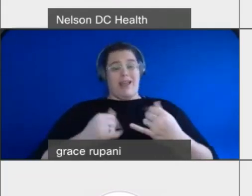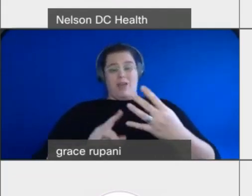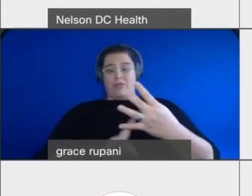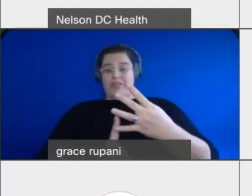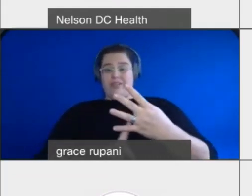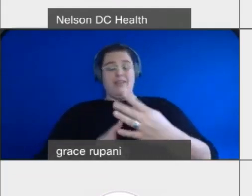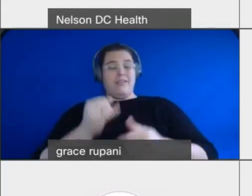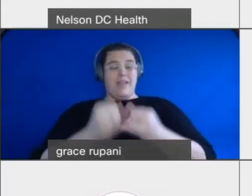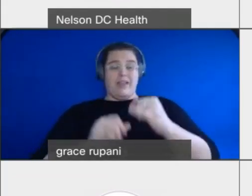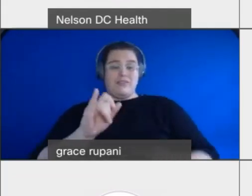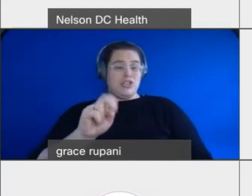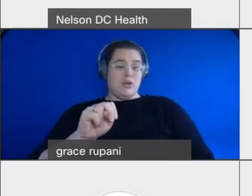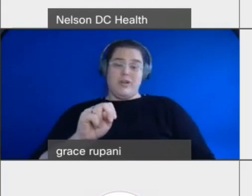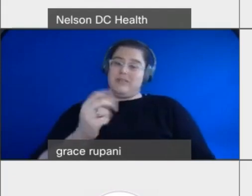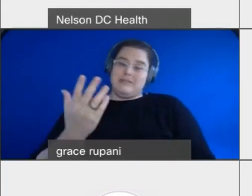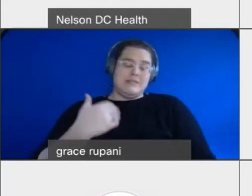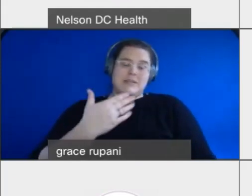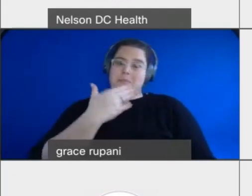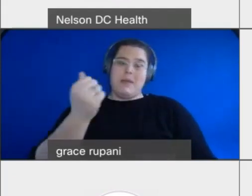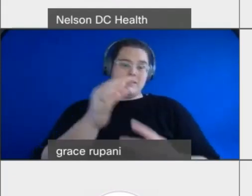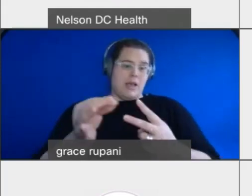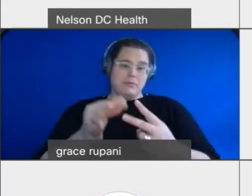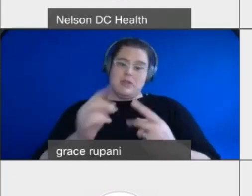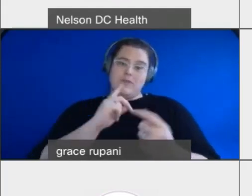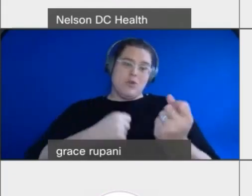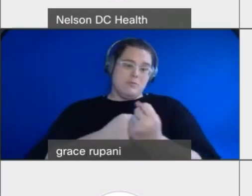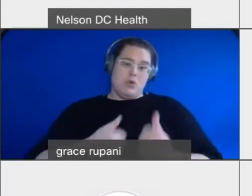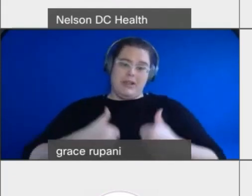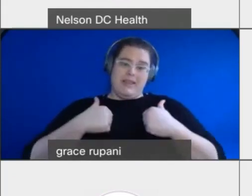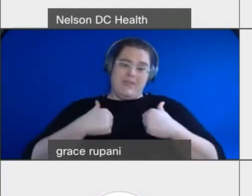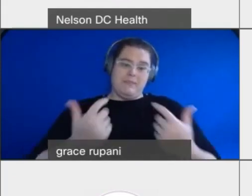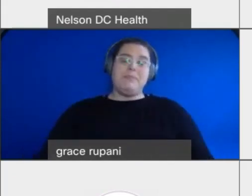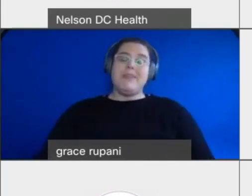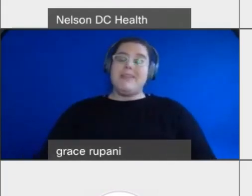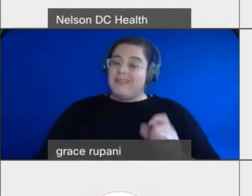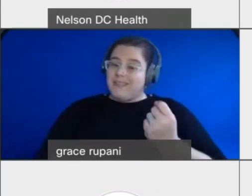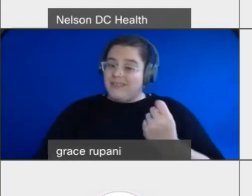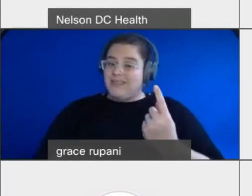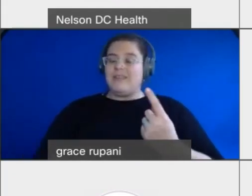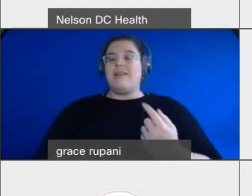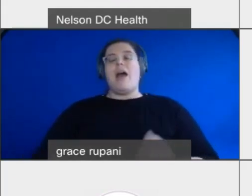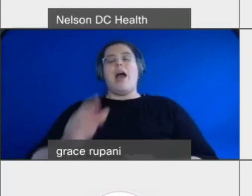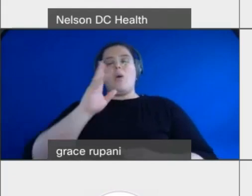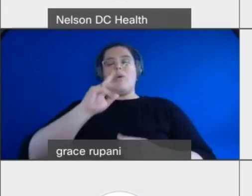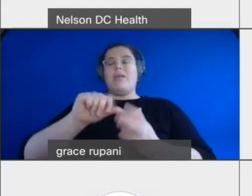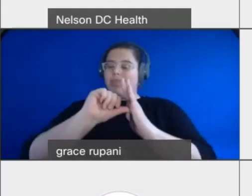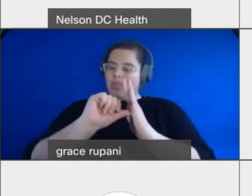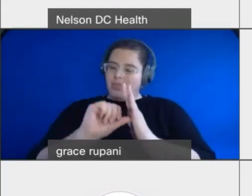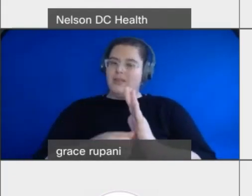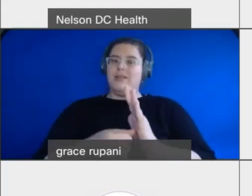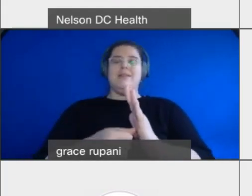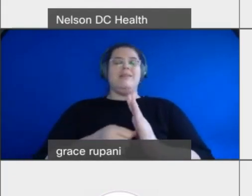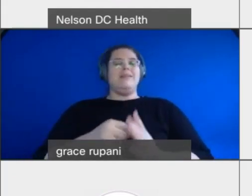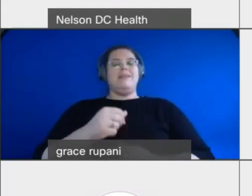supported living. What I would say is that it is essential that people just continue. This is